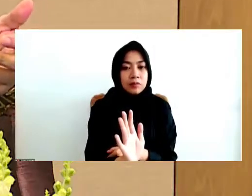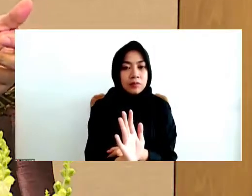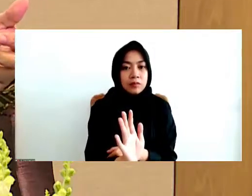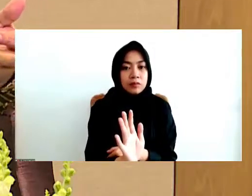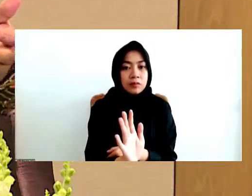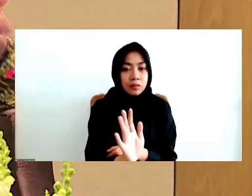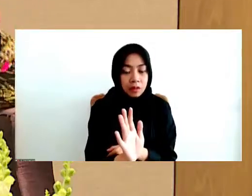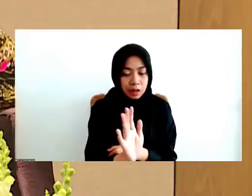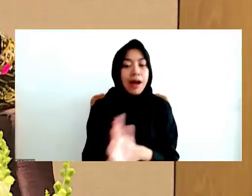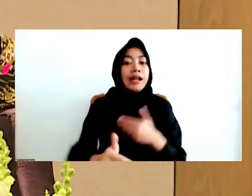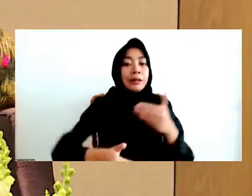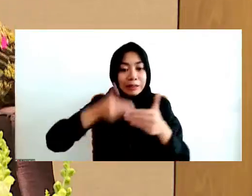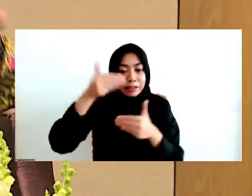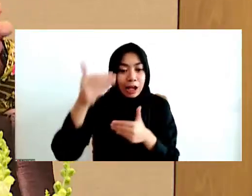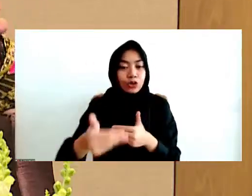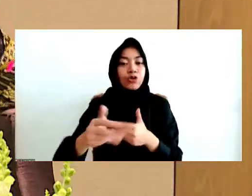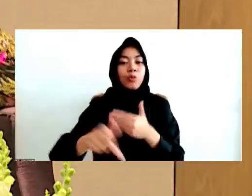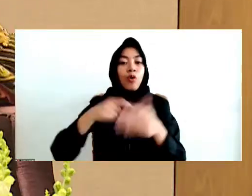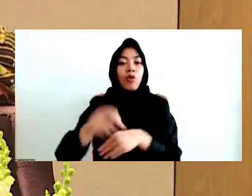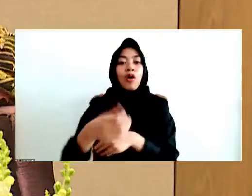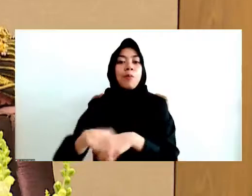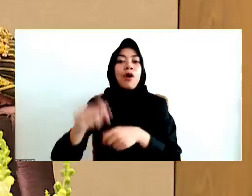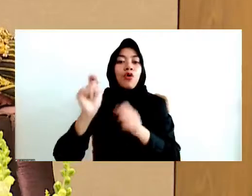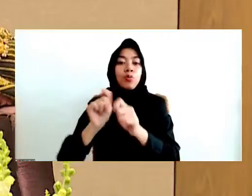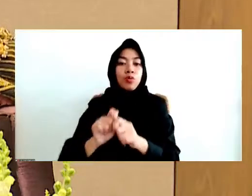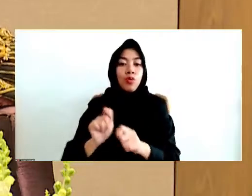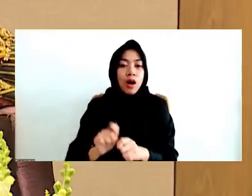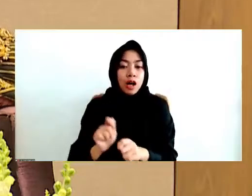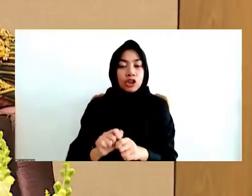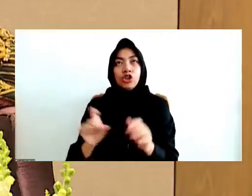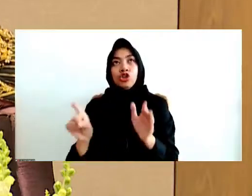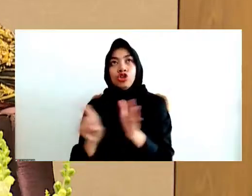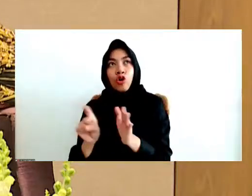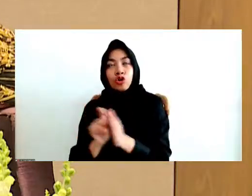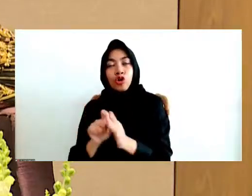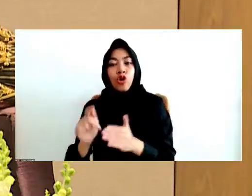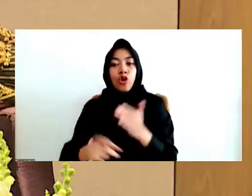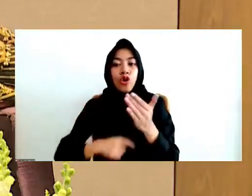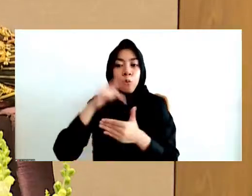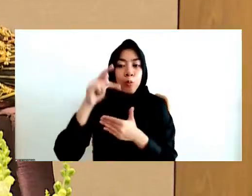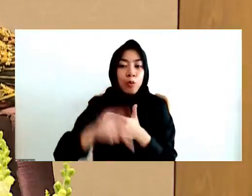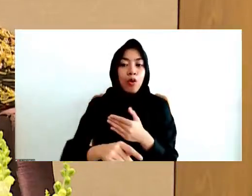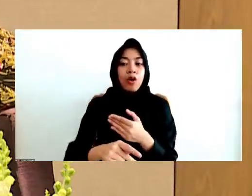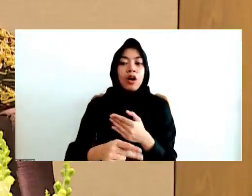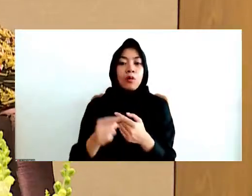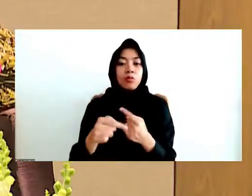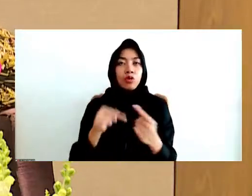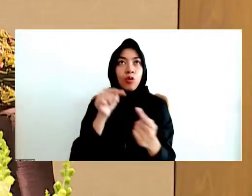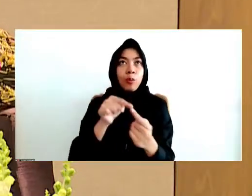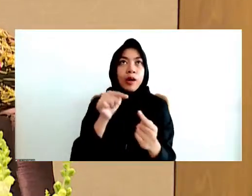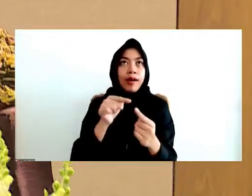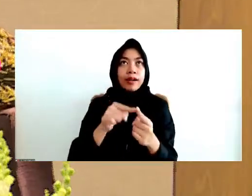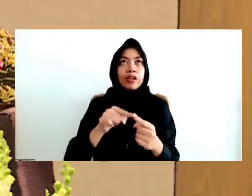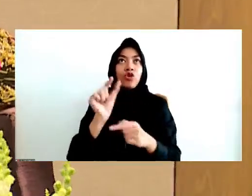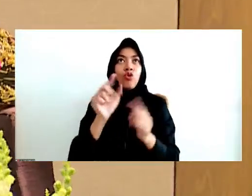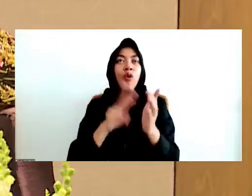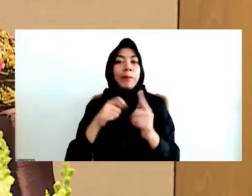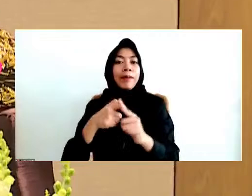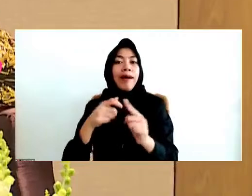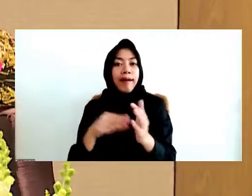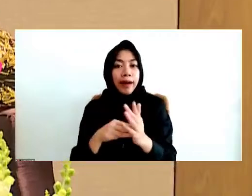new programs like that target the micro and small enterprises. So there is a program